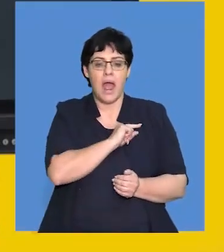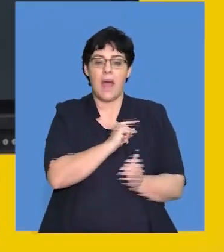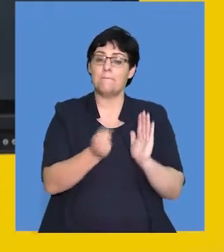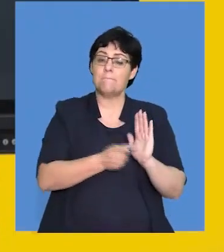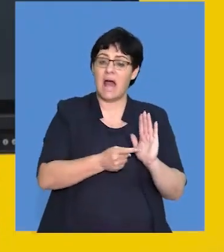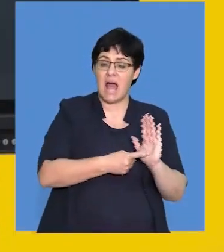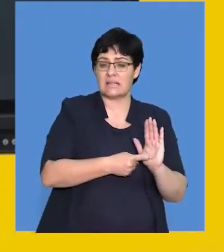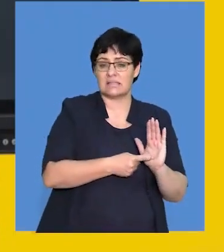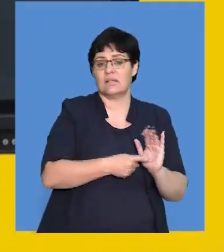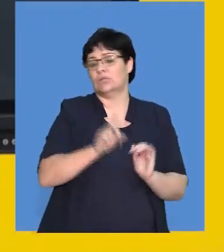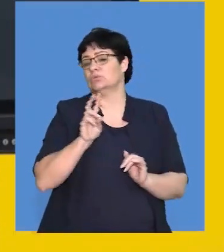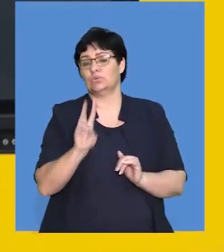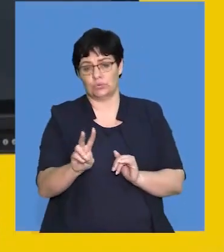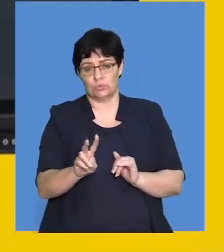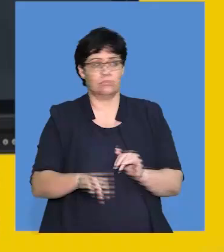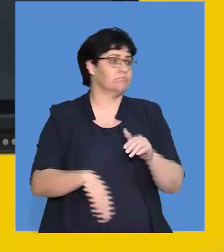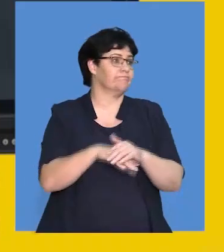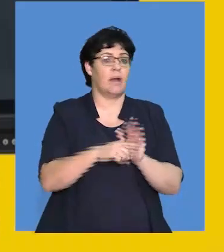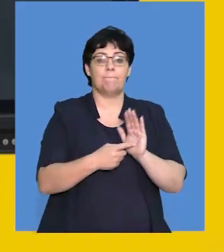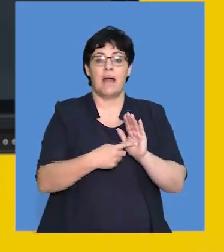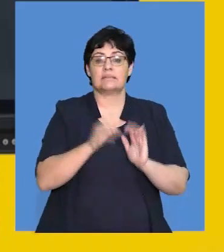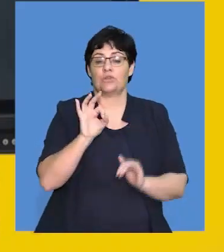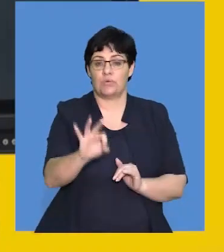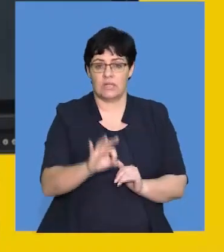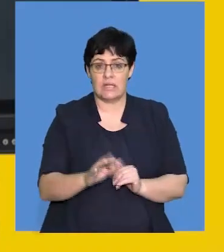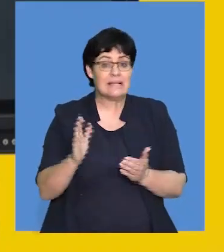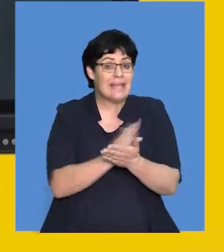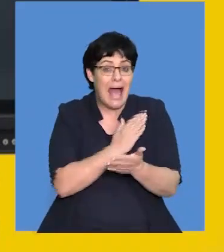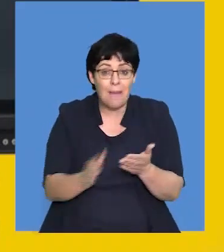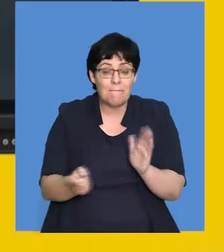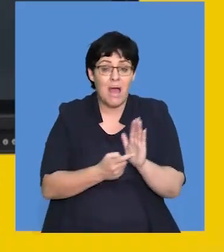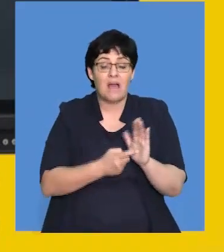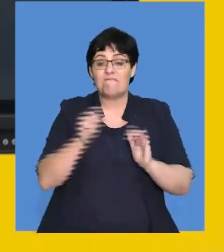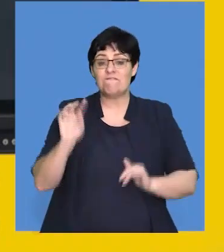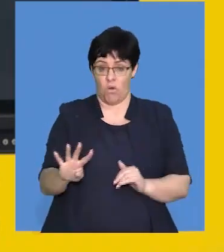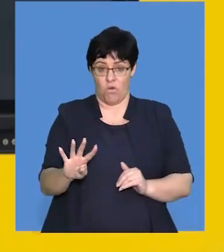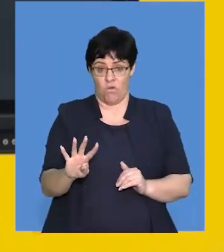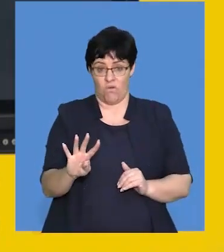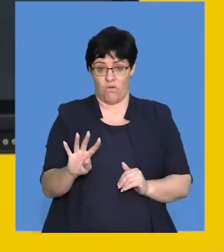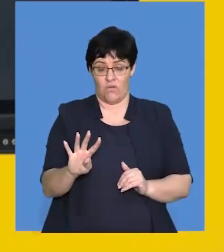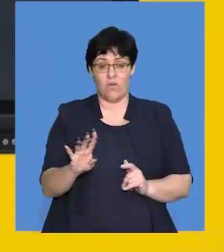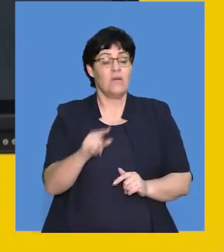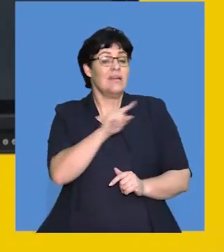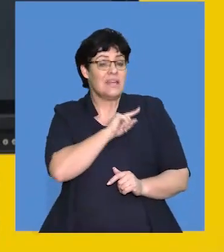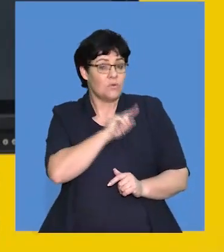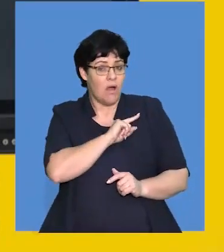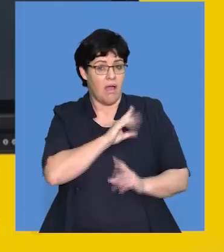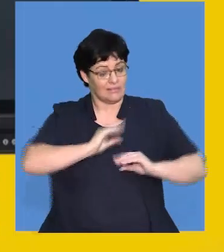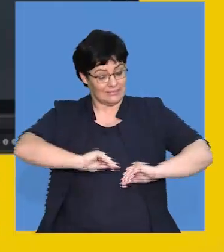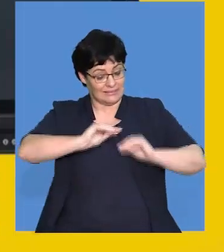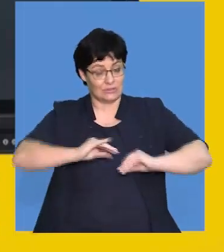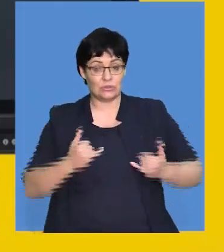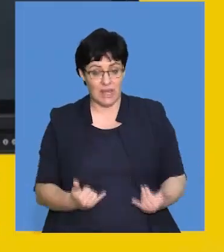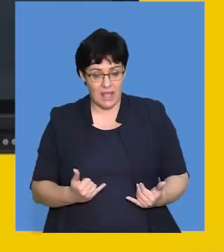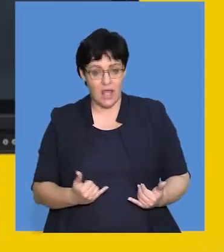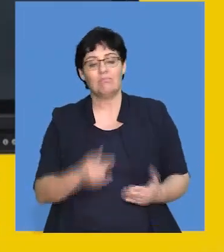carry 2 marks and up to 3 marks, sometimes 4 marks in the paper. And that is why today's